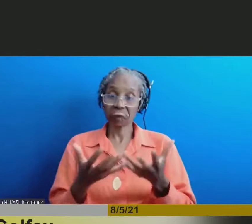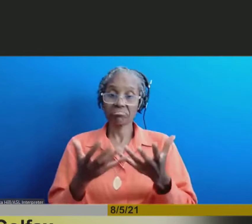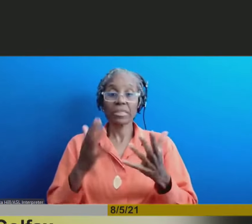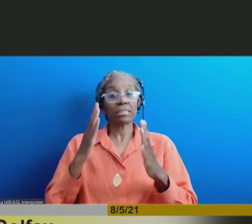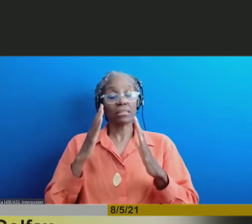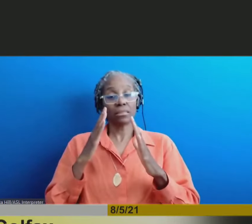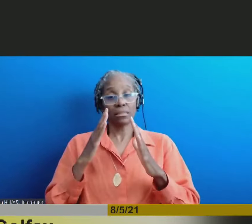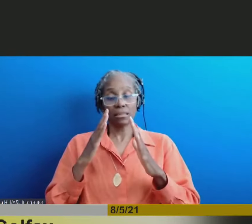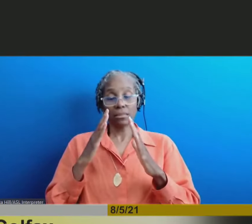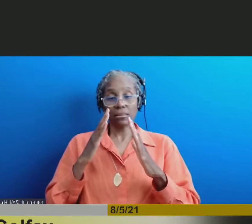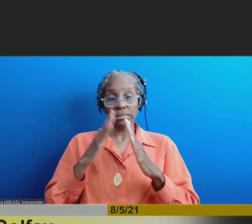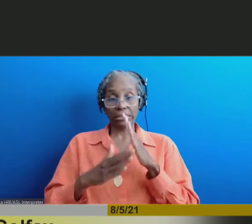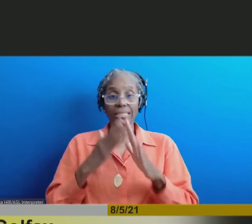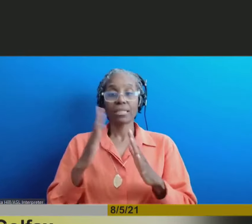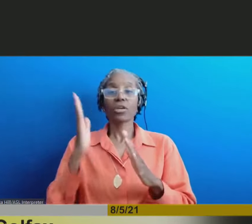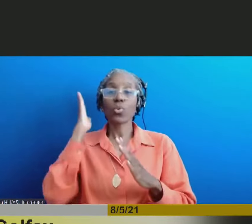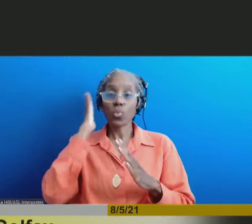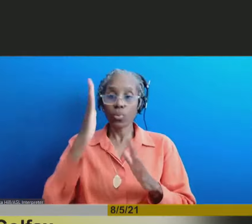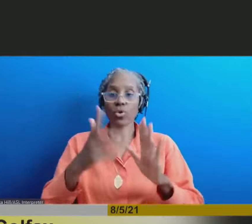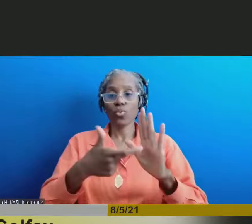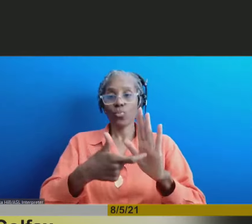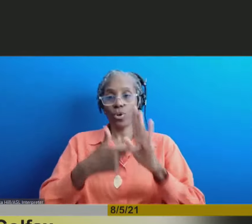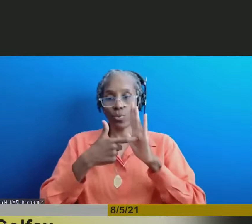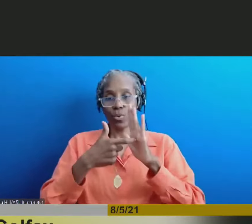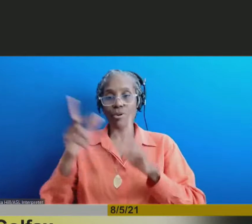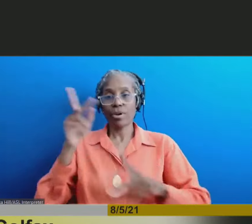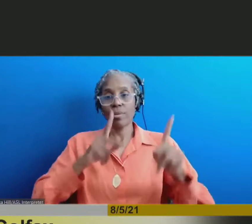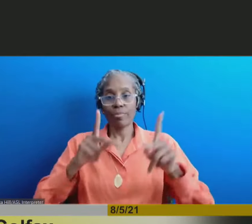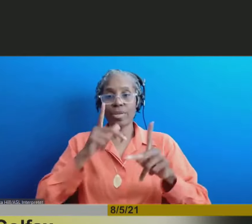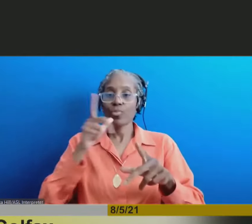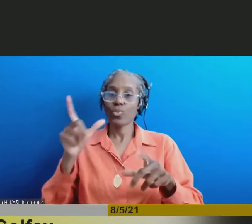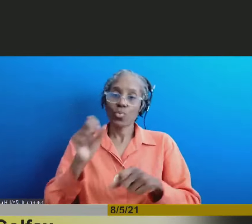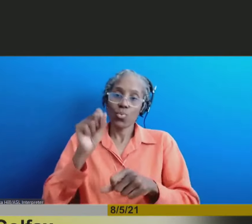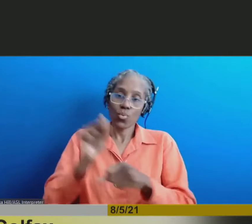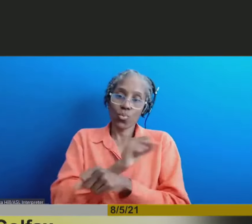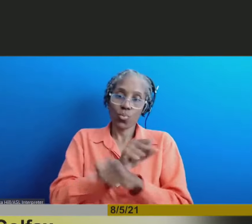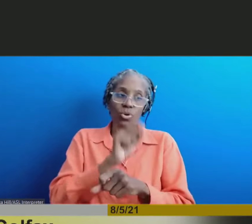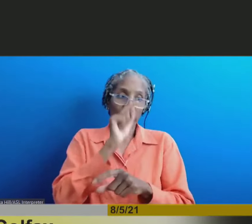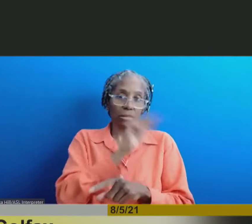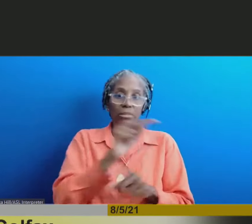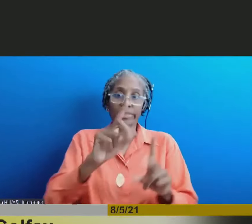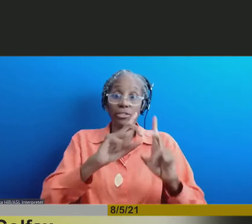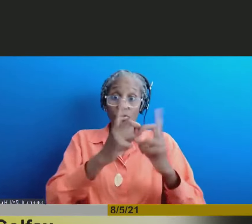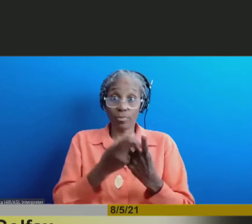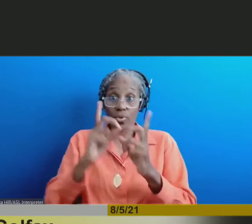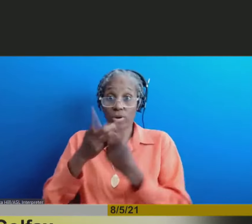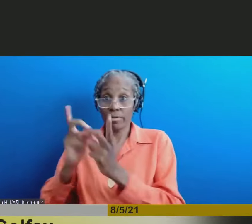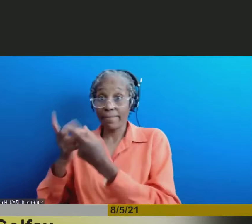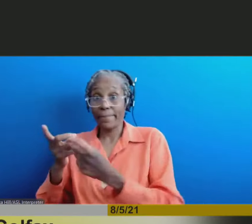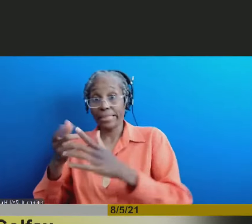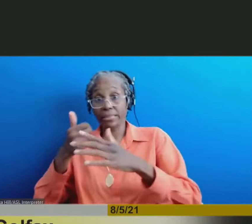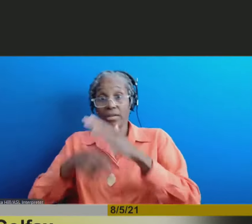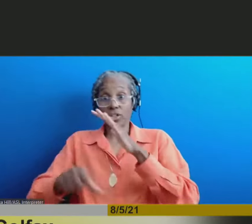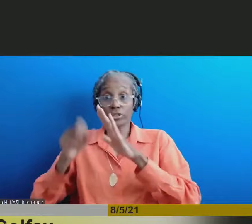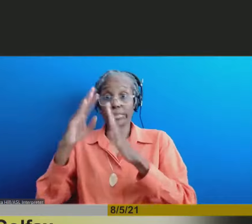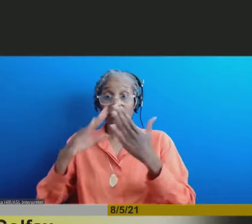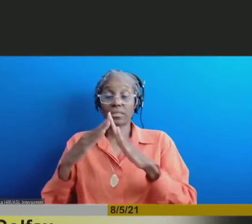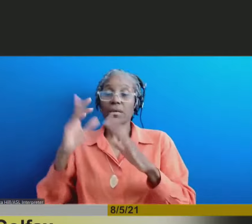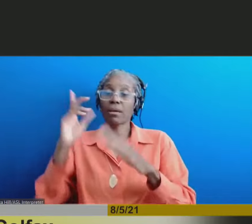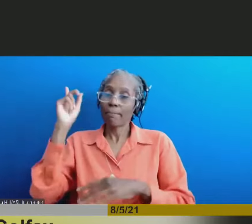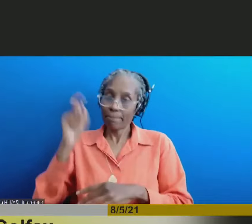city is requiring employees across departments to become